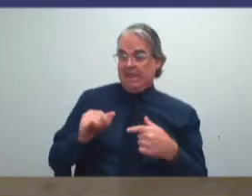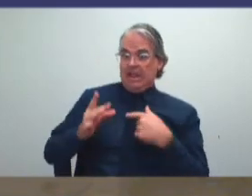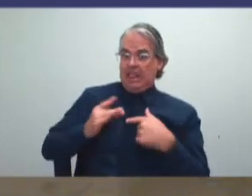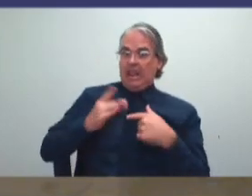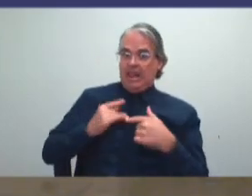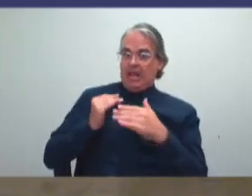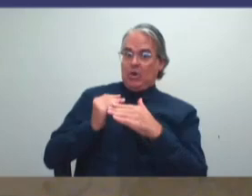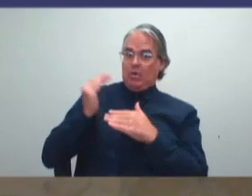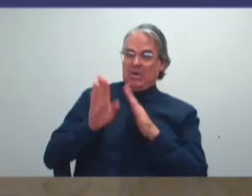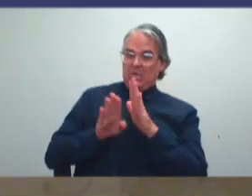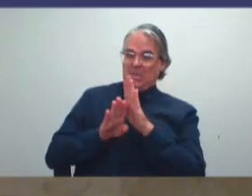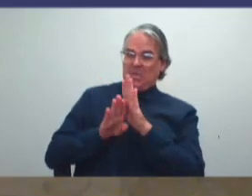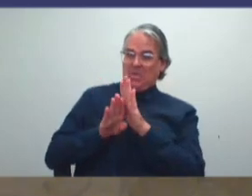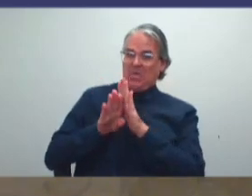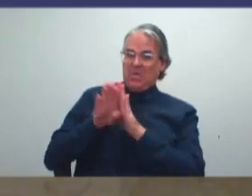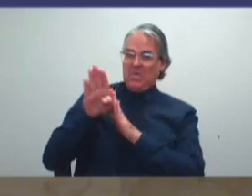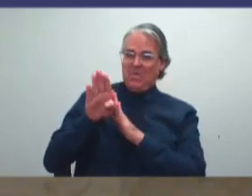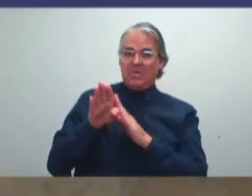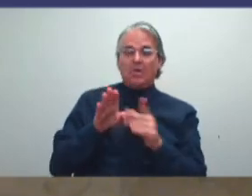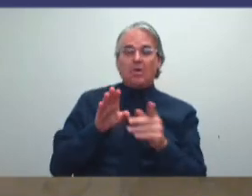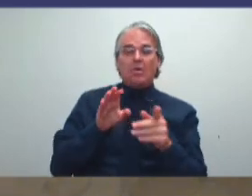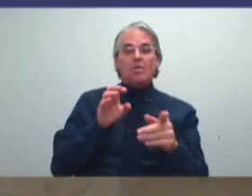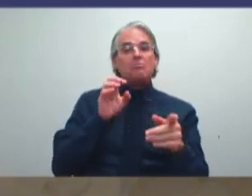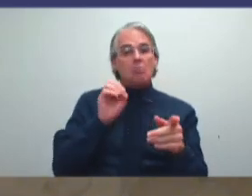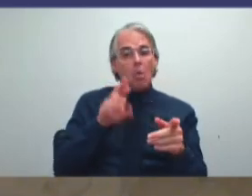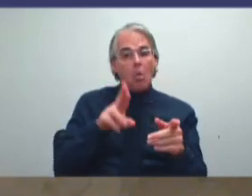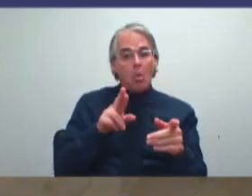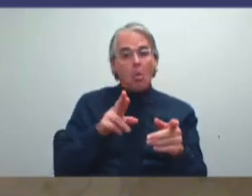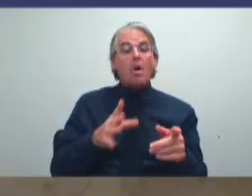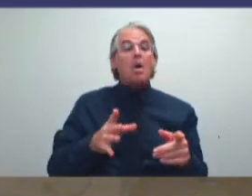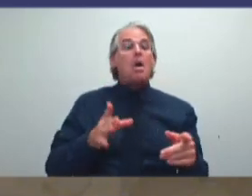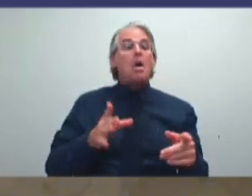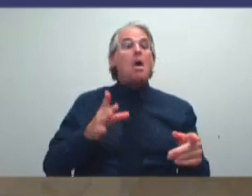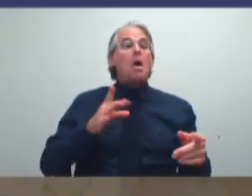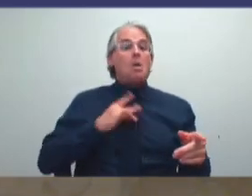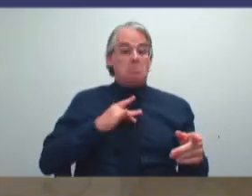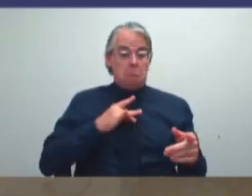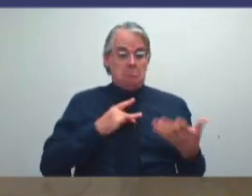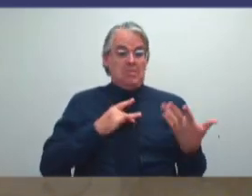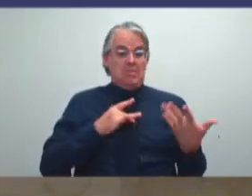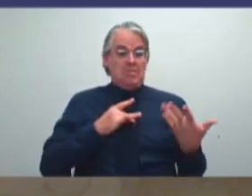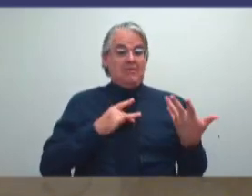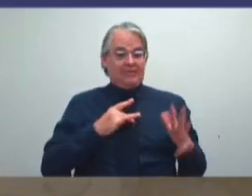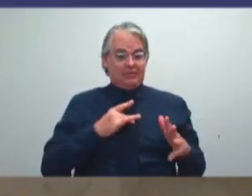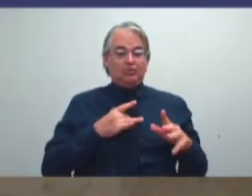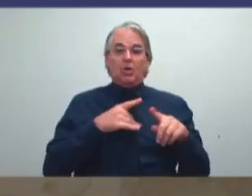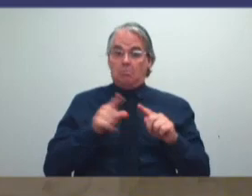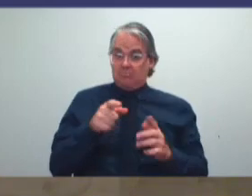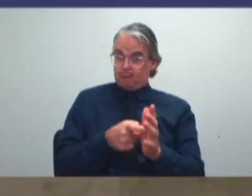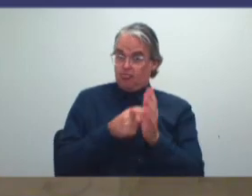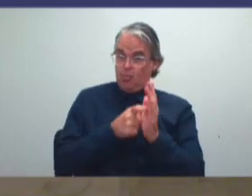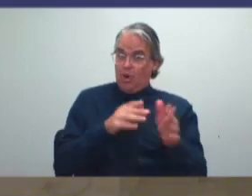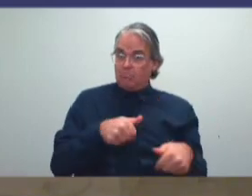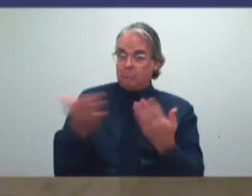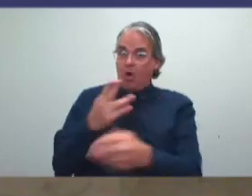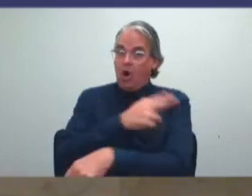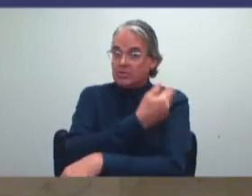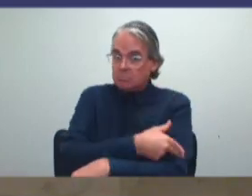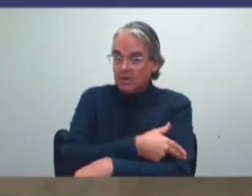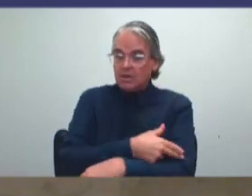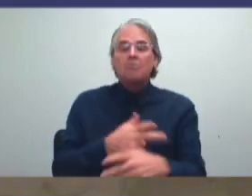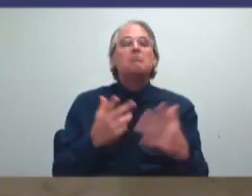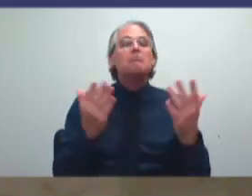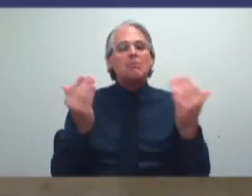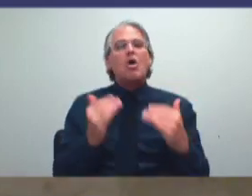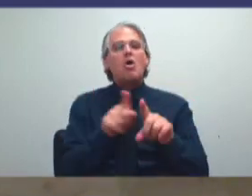COVID-19, do they require medical attention or hospitalization? And perhaps more important, can our hospitals handle the